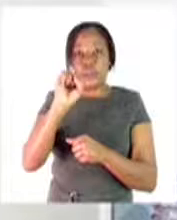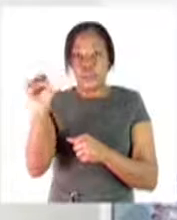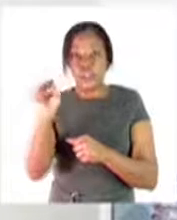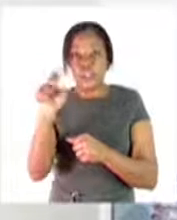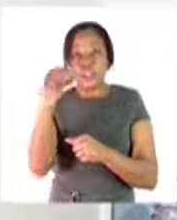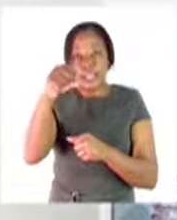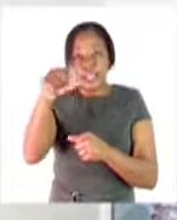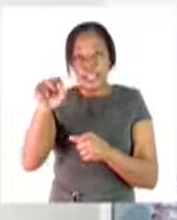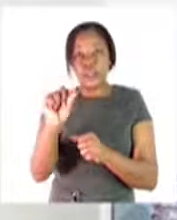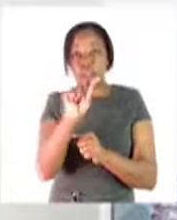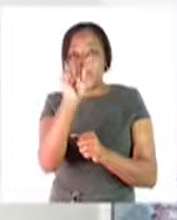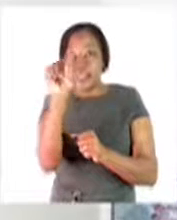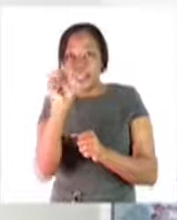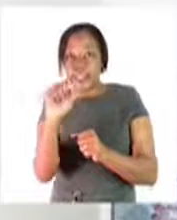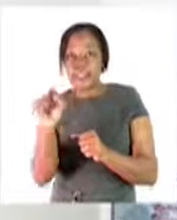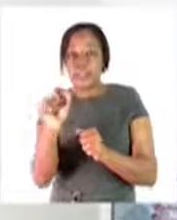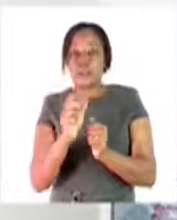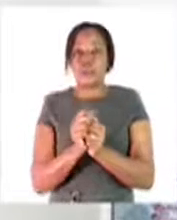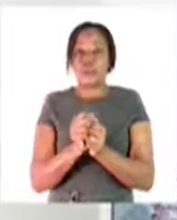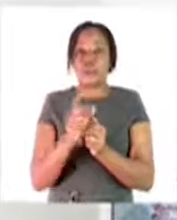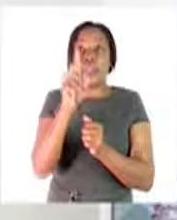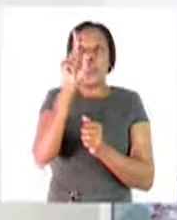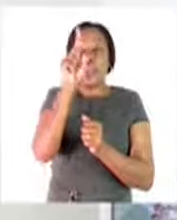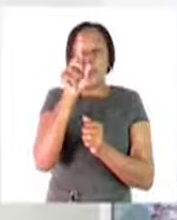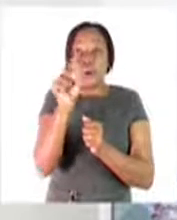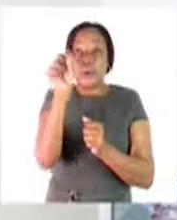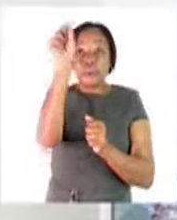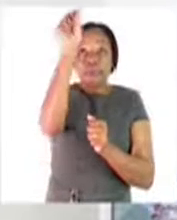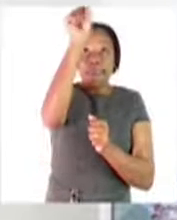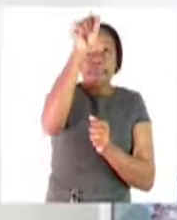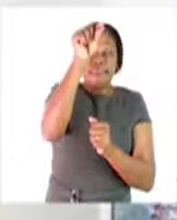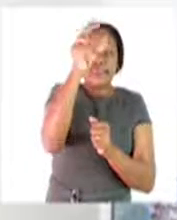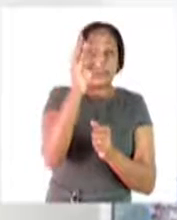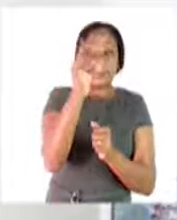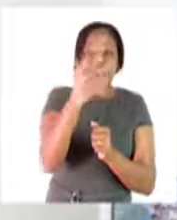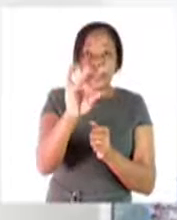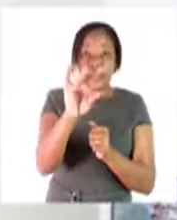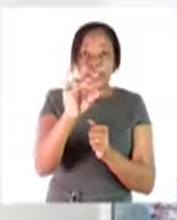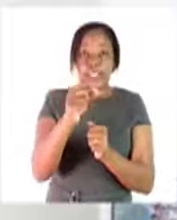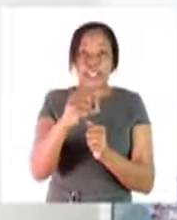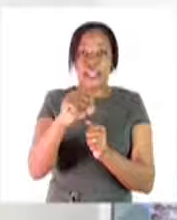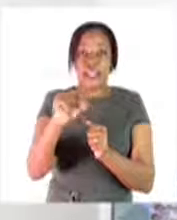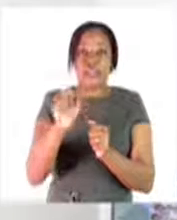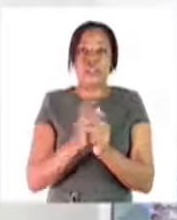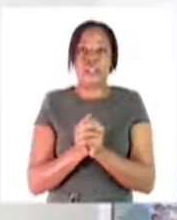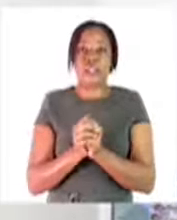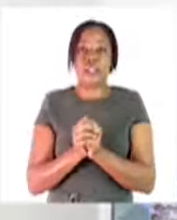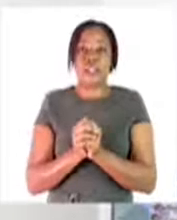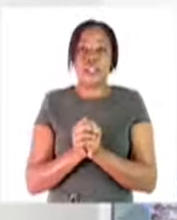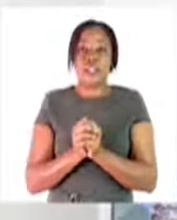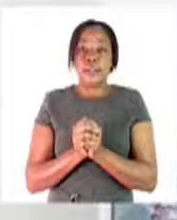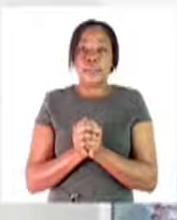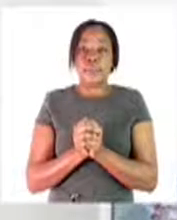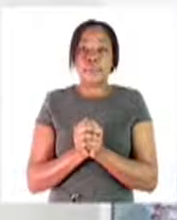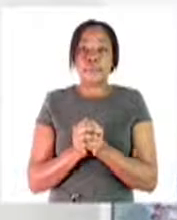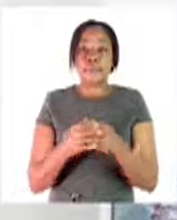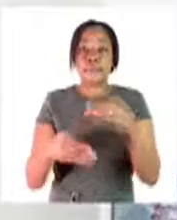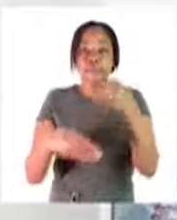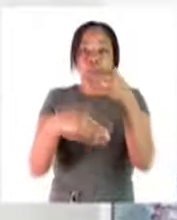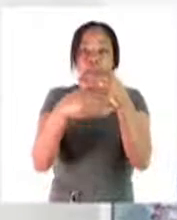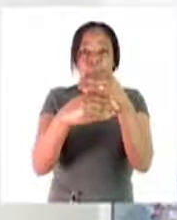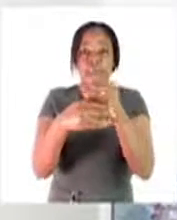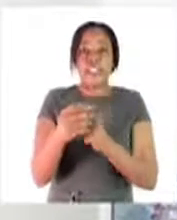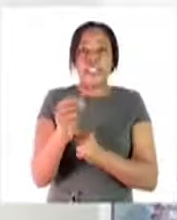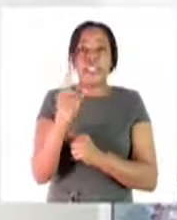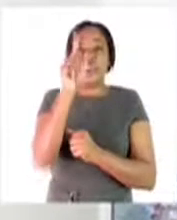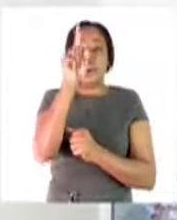of an 8. So 1 plus 8 plus nothing here. That is 9. My answer